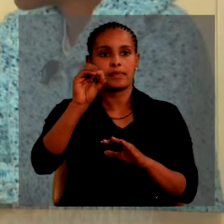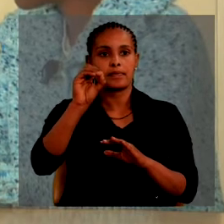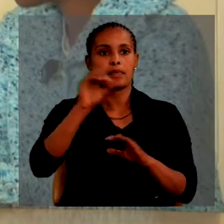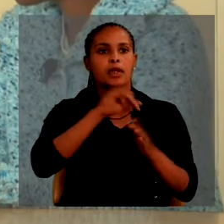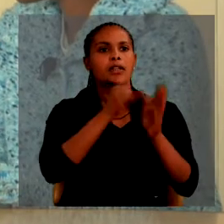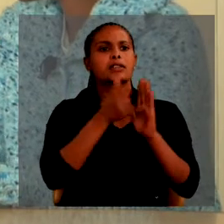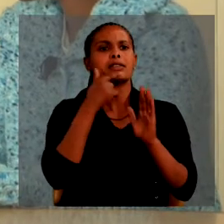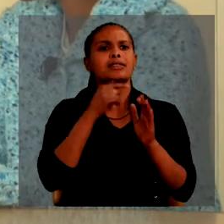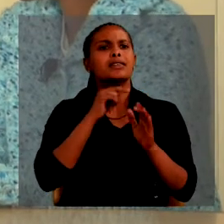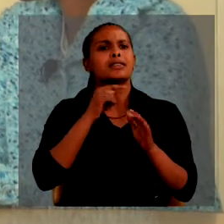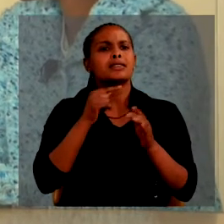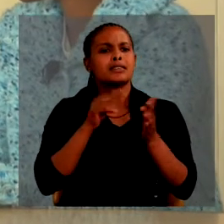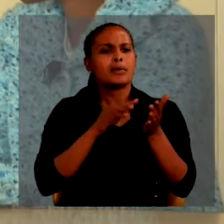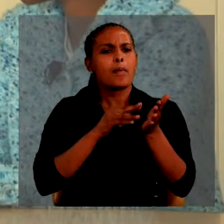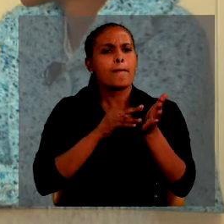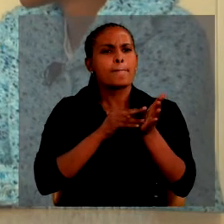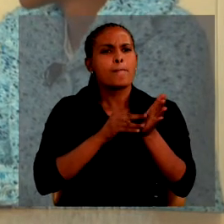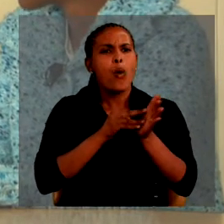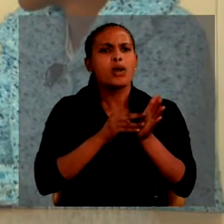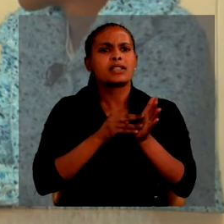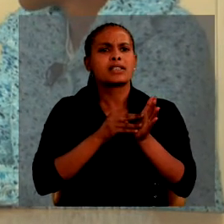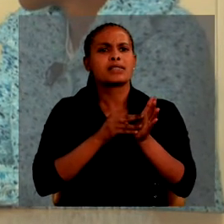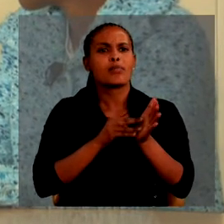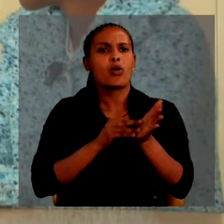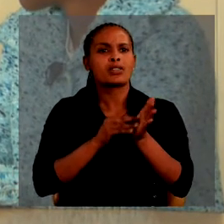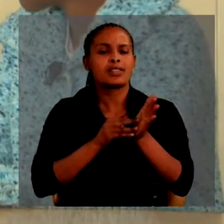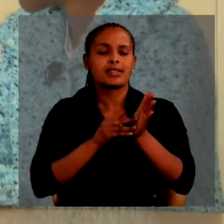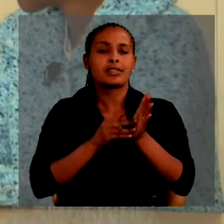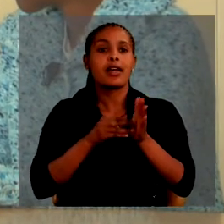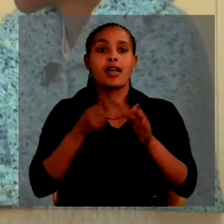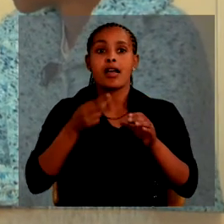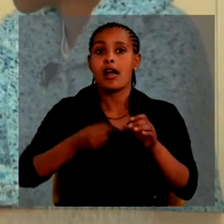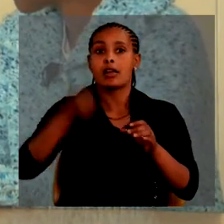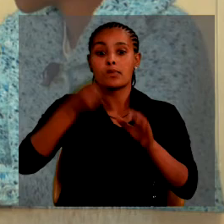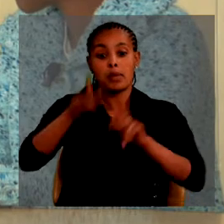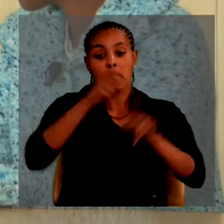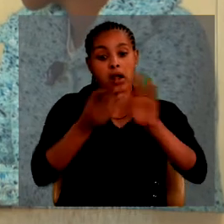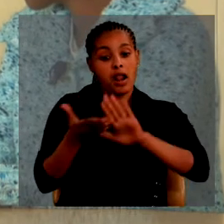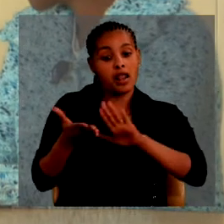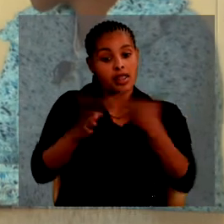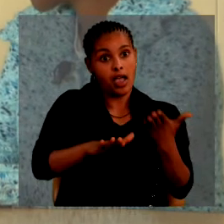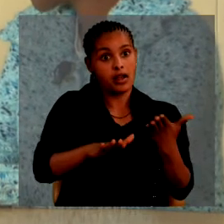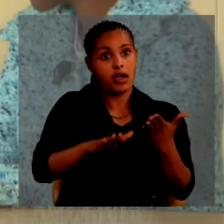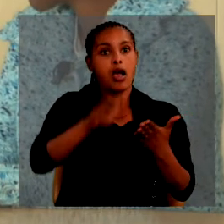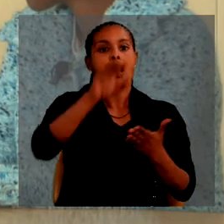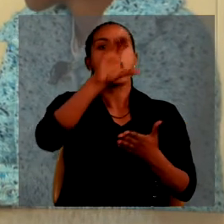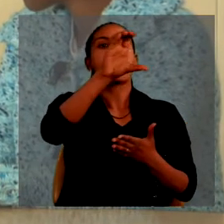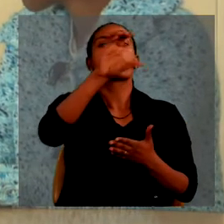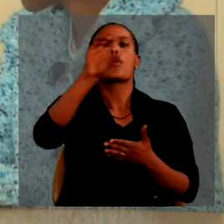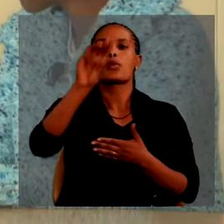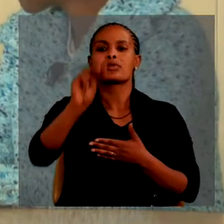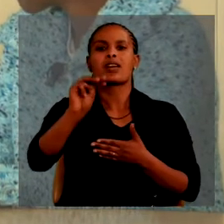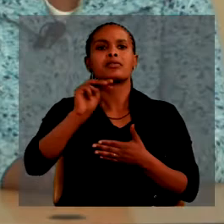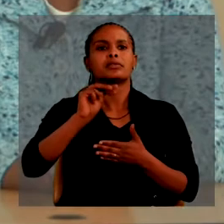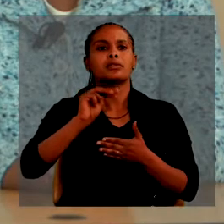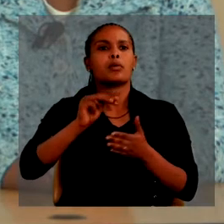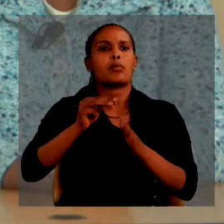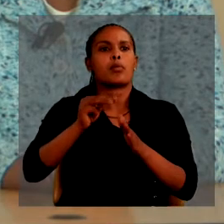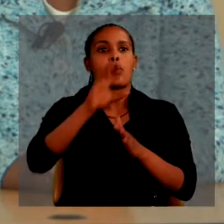it is a poisonous gas. People die from carbon monoxide poisoning.